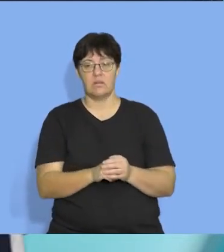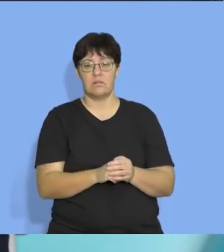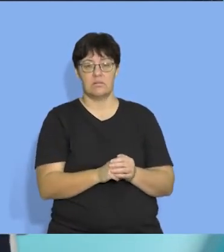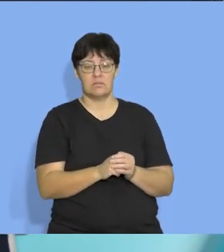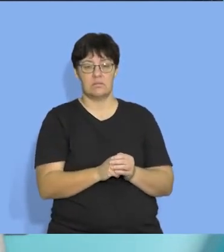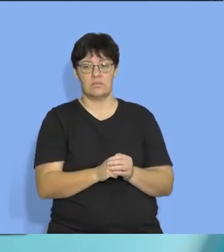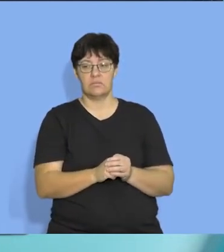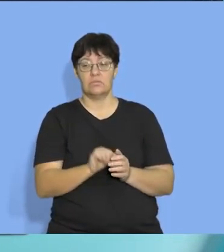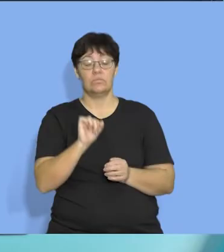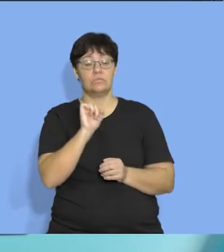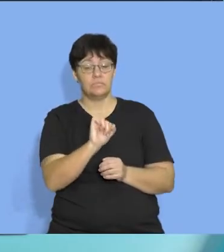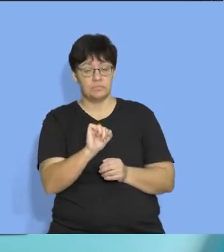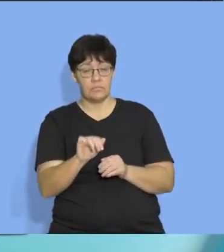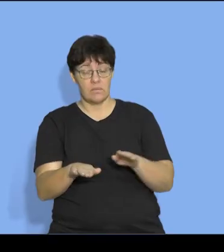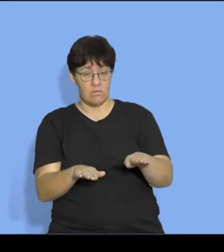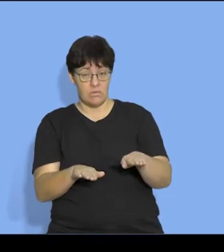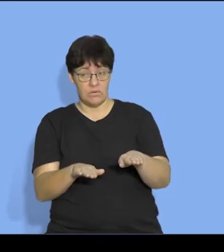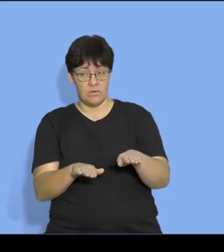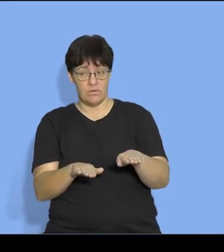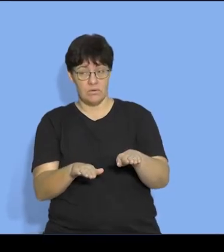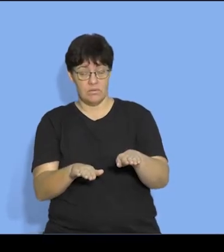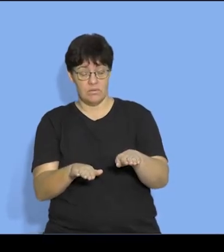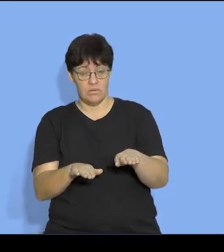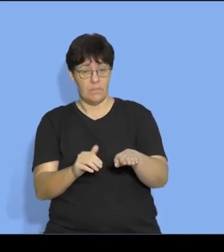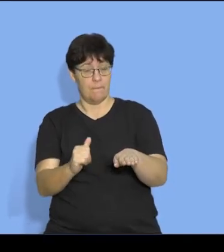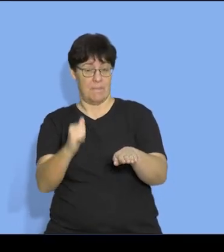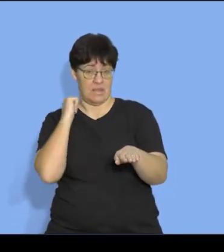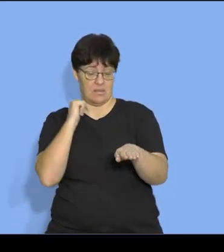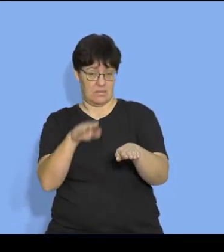that's moving forward is actually backwards.